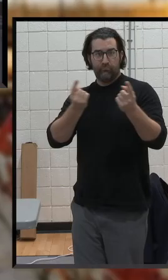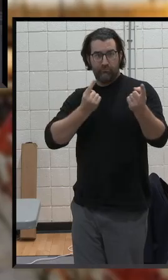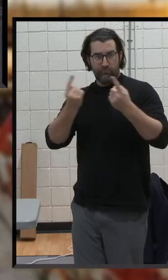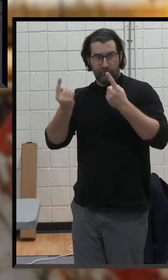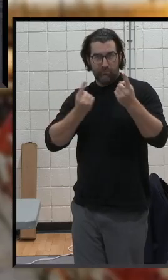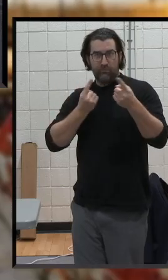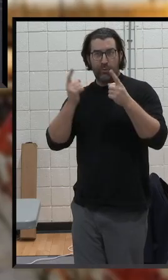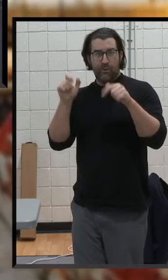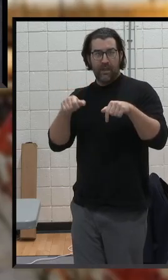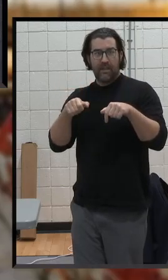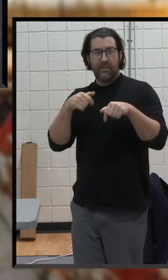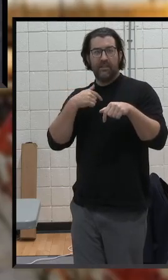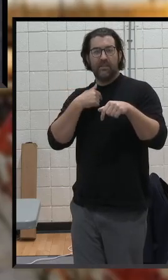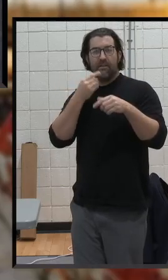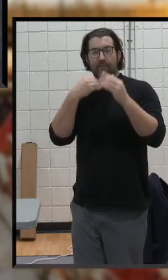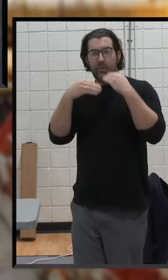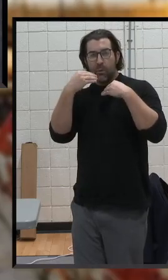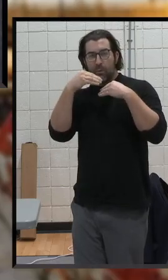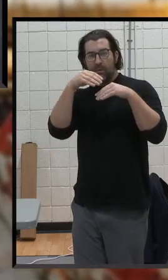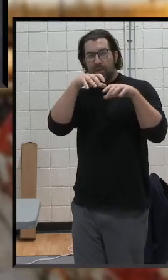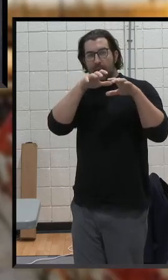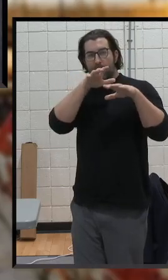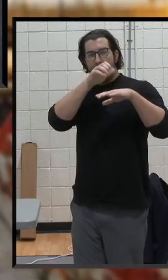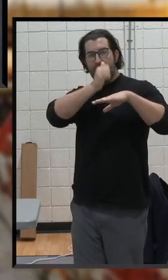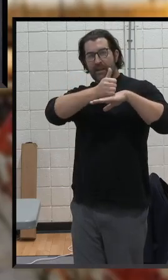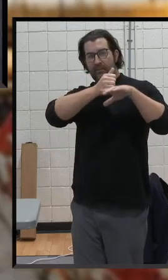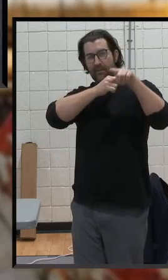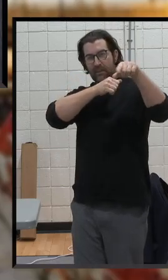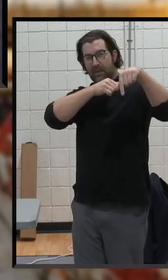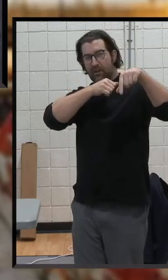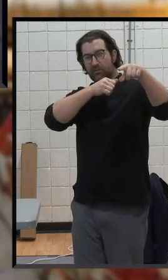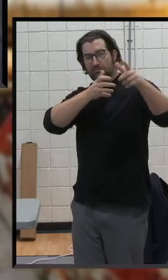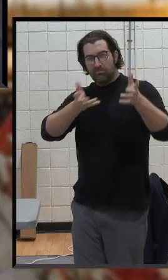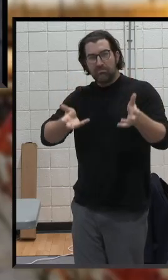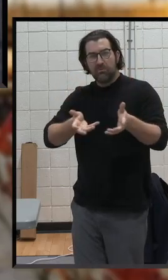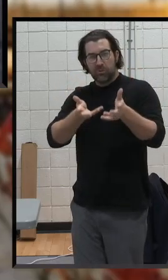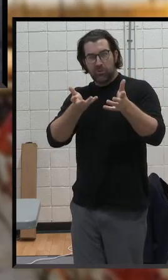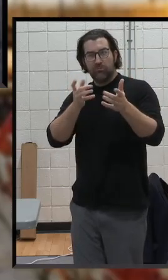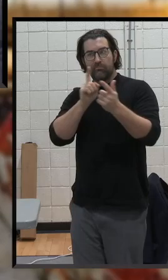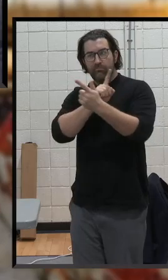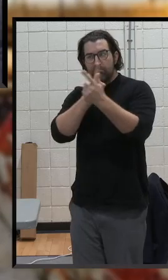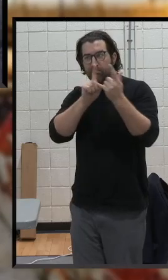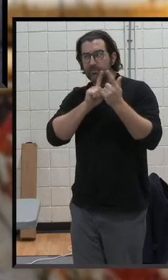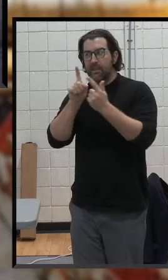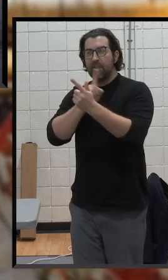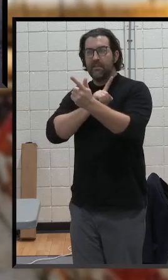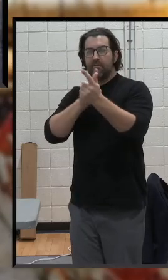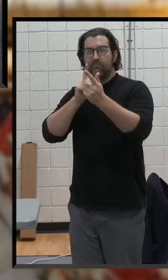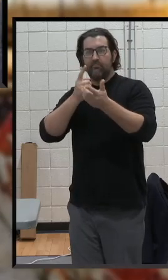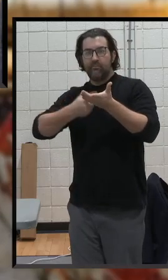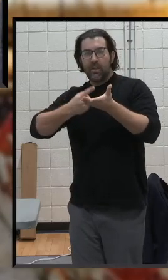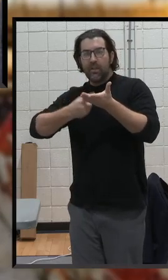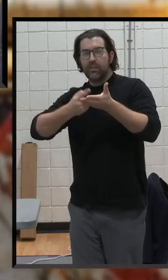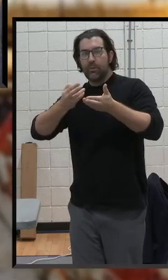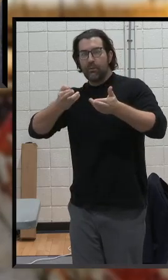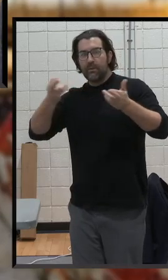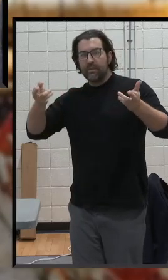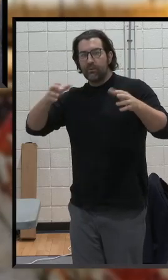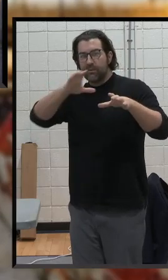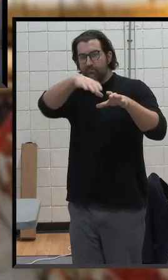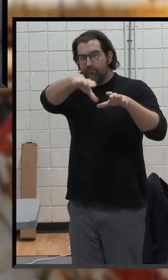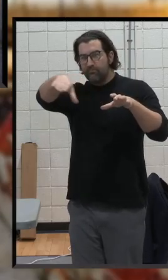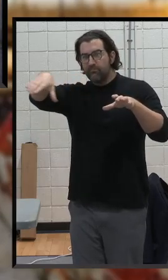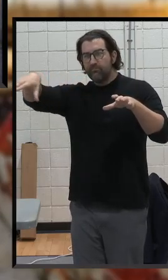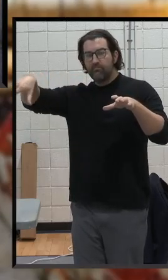talk to us. There is some food at the back table here. Encourage you to meet and talk with the resources that we've brought out.